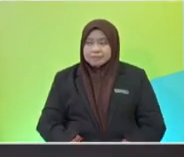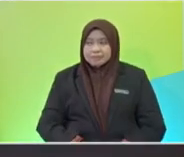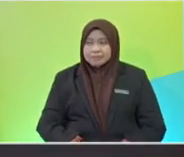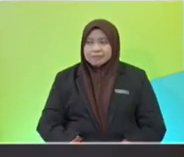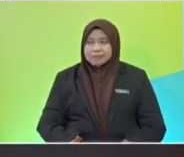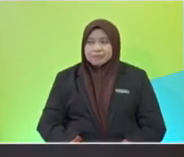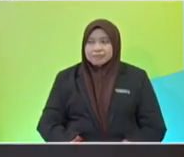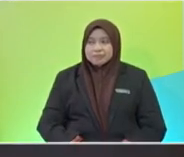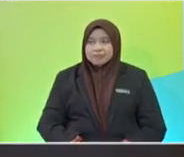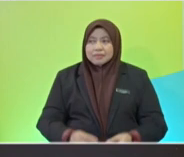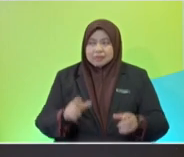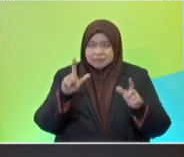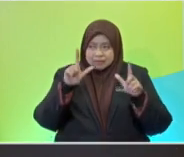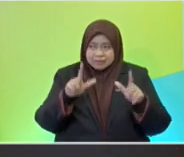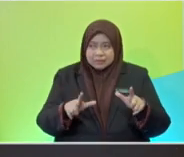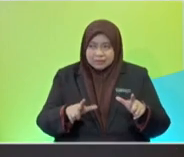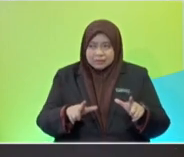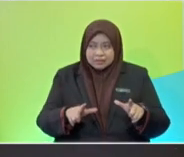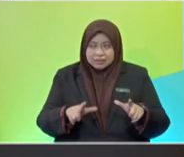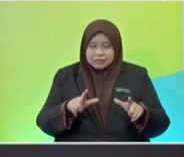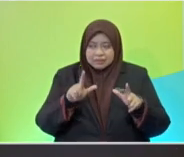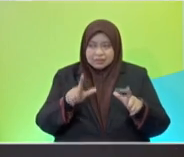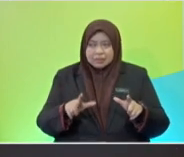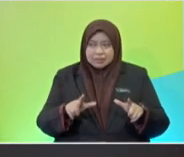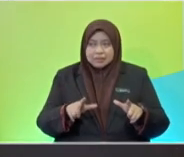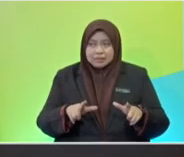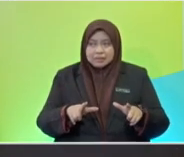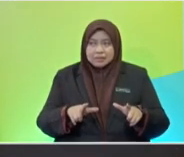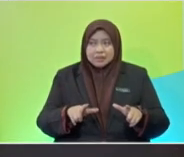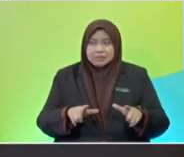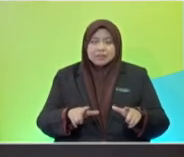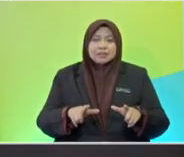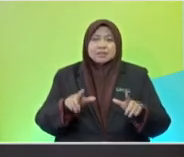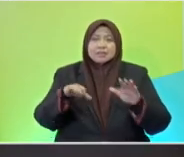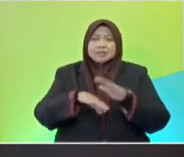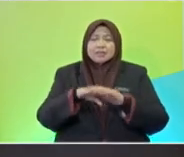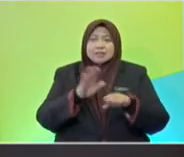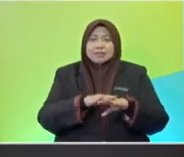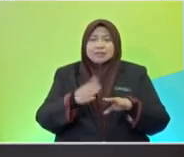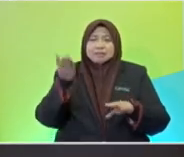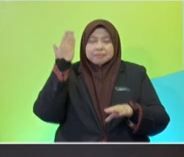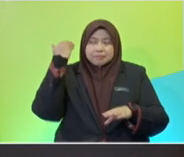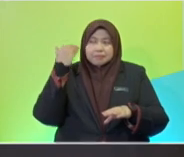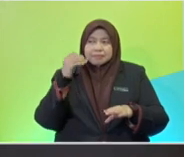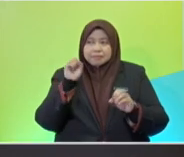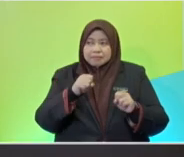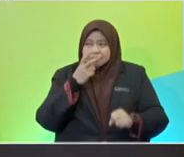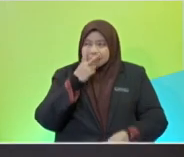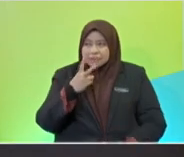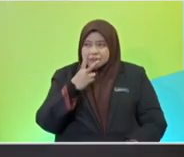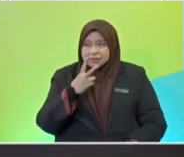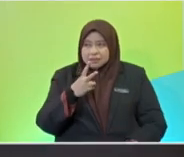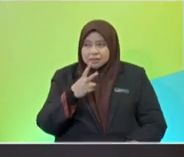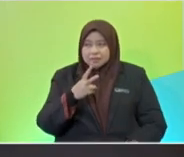put an object behind it, can you see? Okay, put your hand behind the tracing paper. Yep. You can actually see, right? You can see Sean's hand,